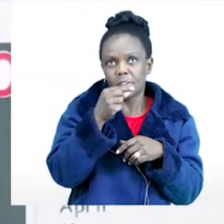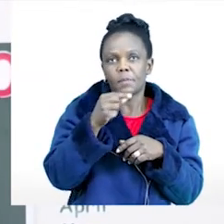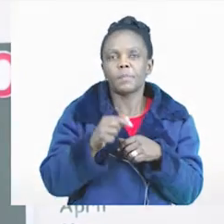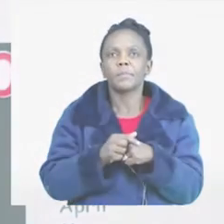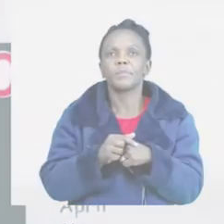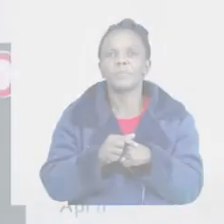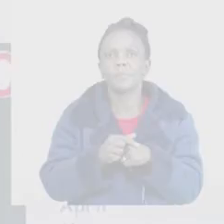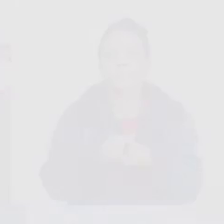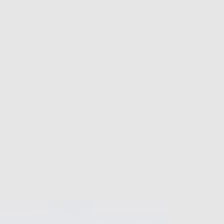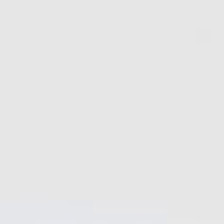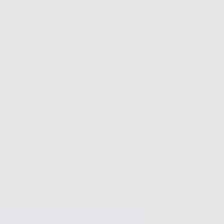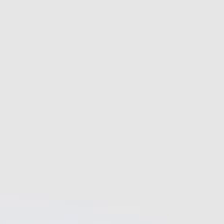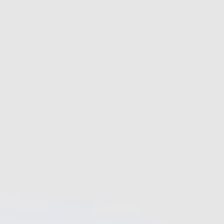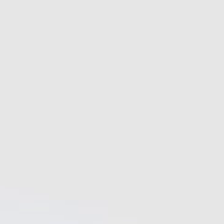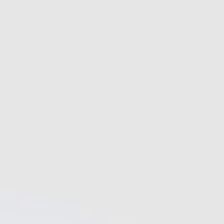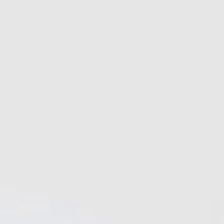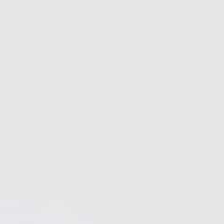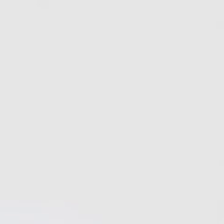yourselves.